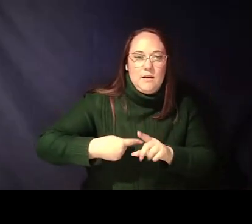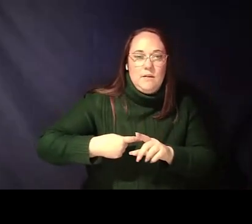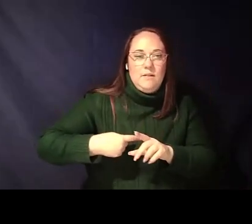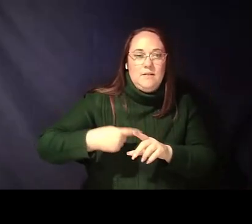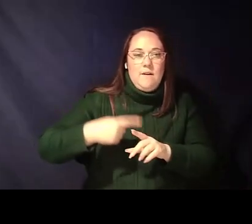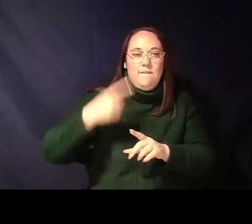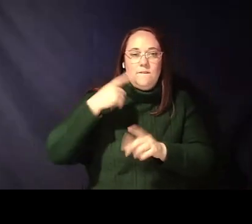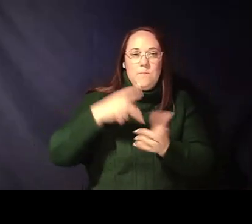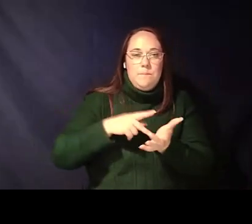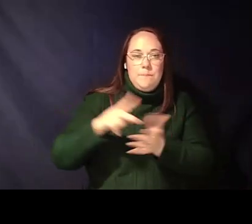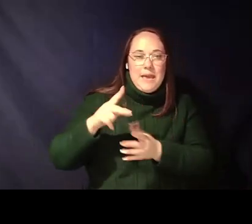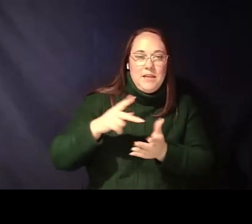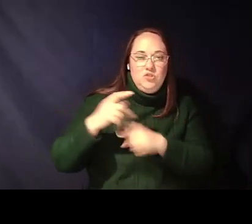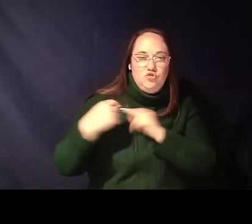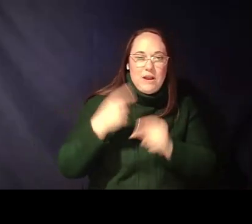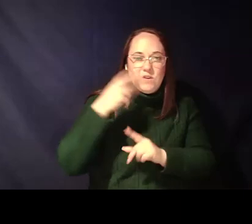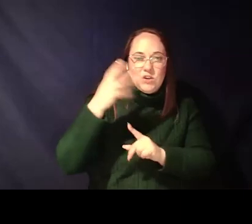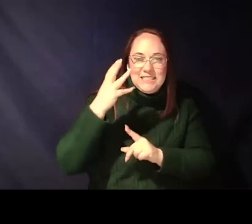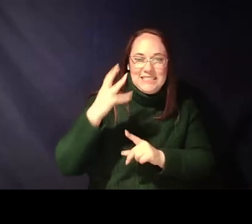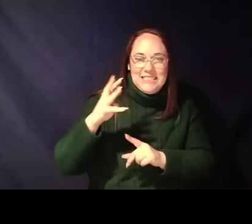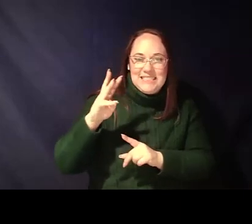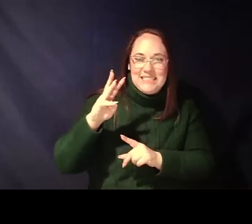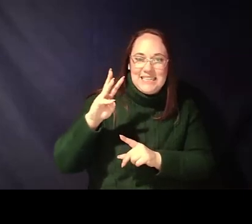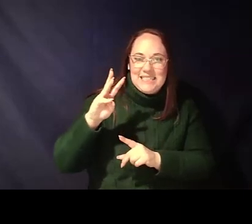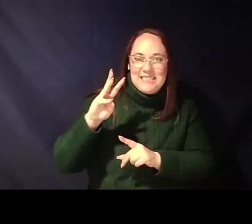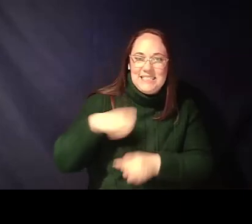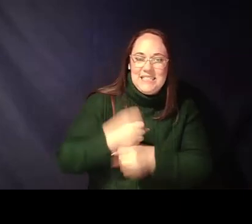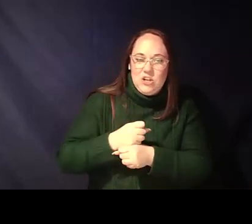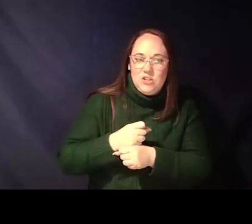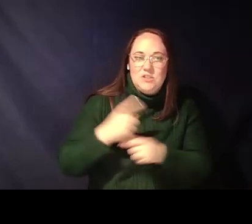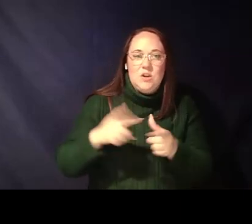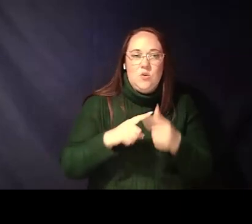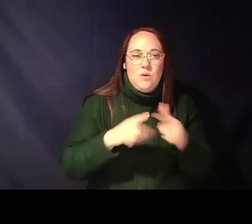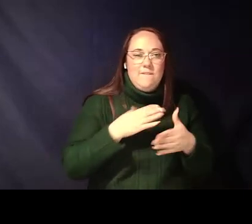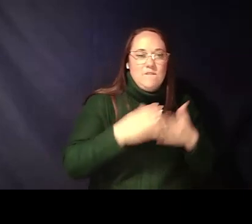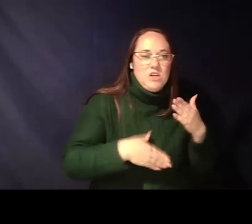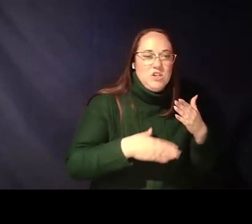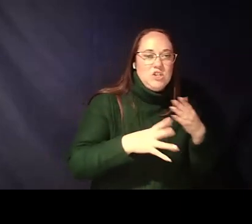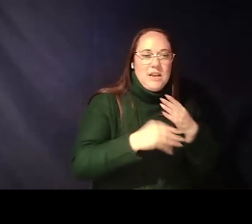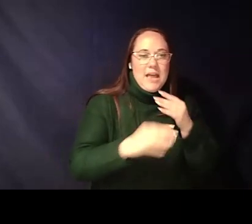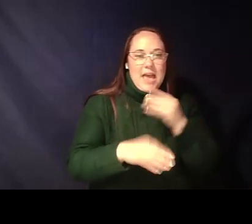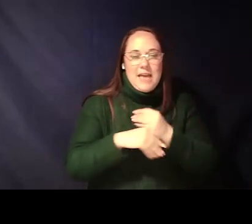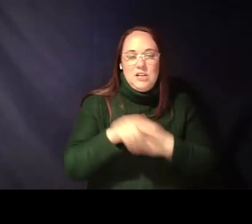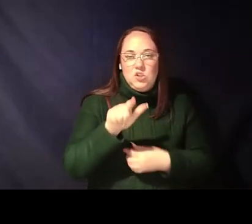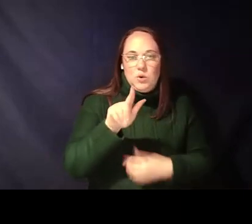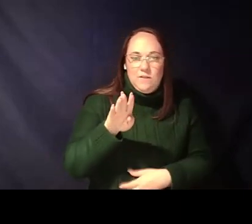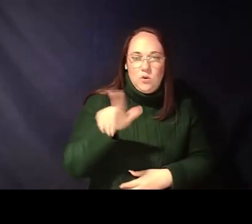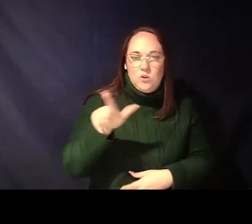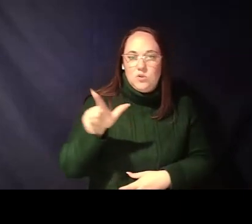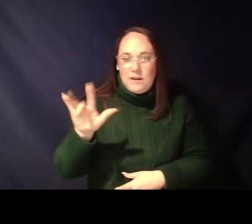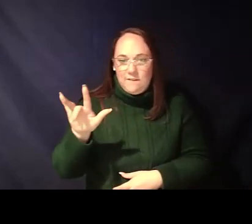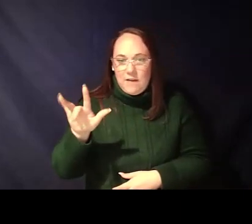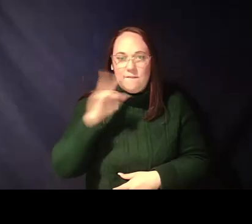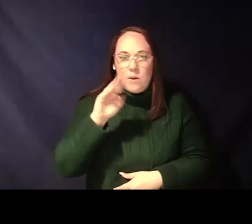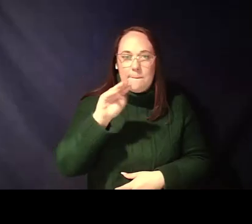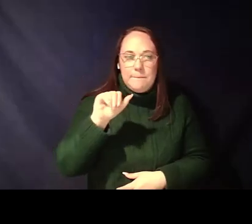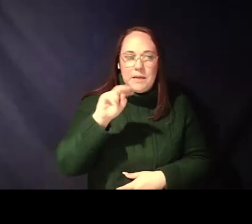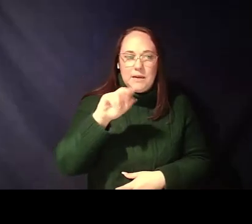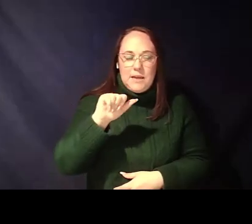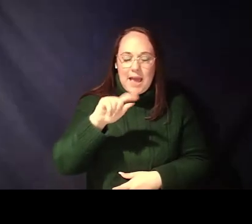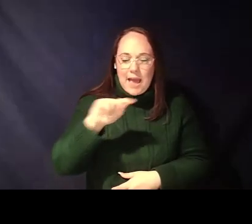years. We just finished and added in 24-25 for Manat as they did their